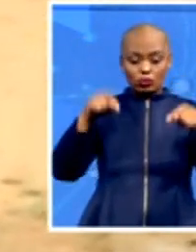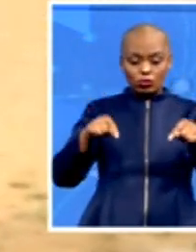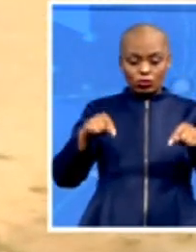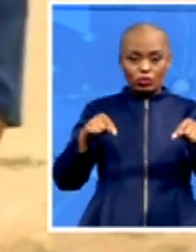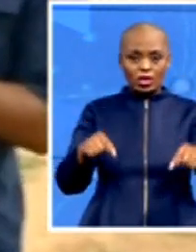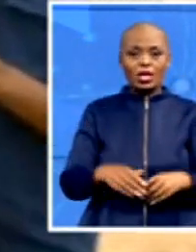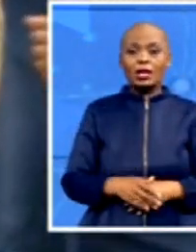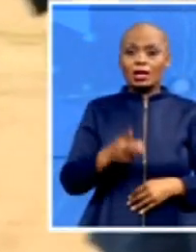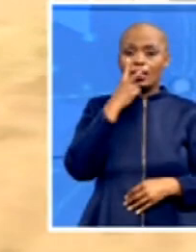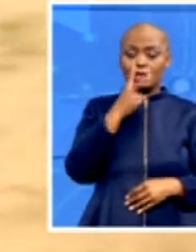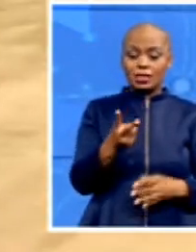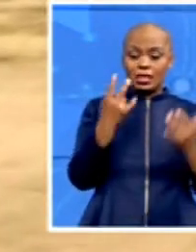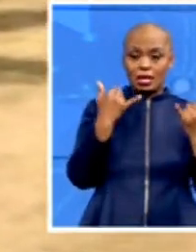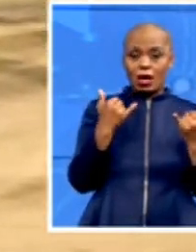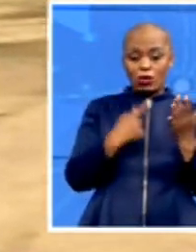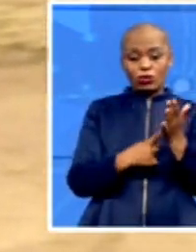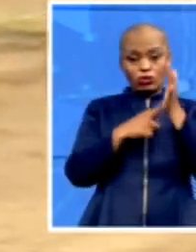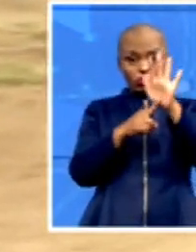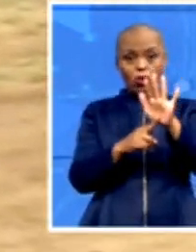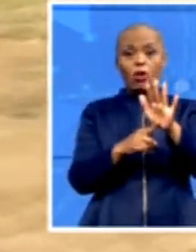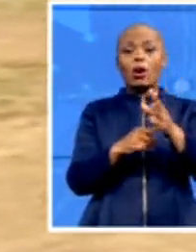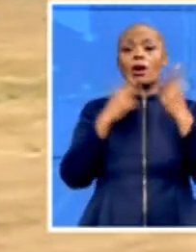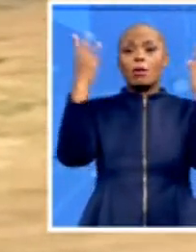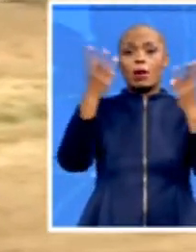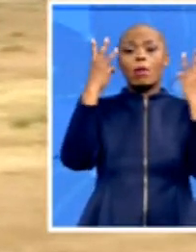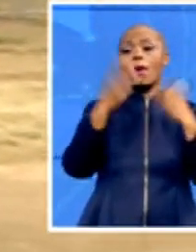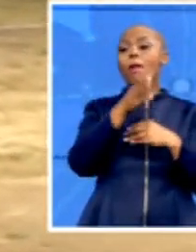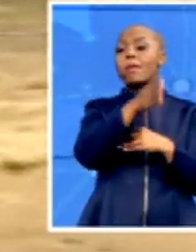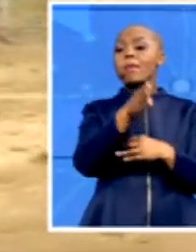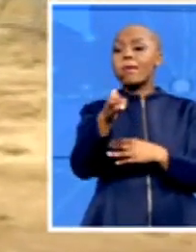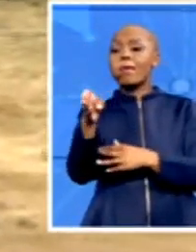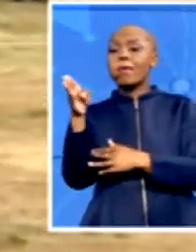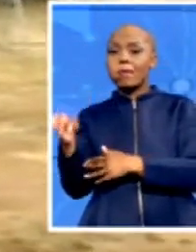the people who are here, as Nquthu to just show you, the people